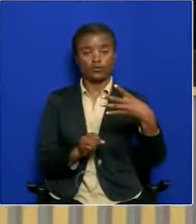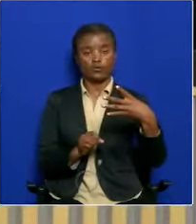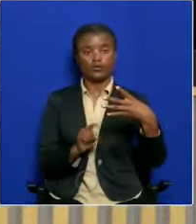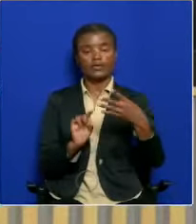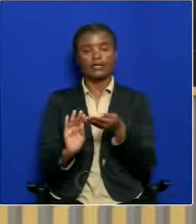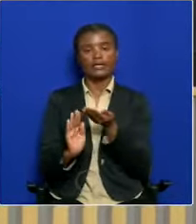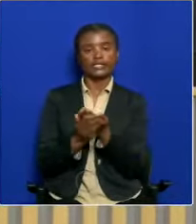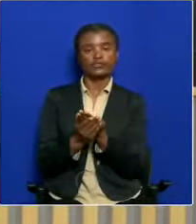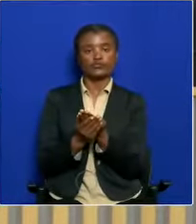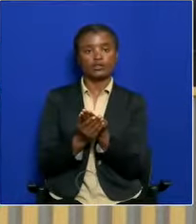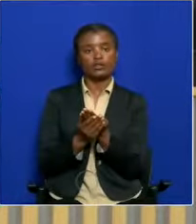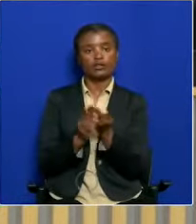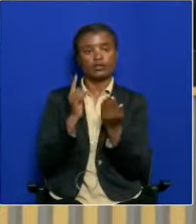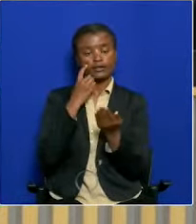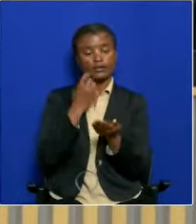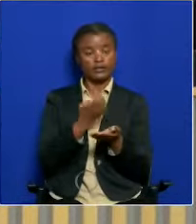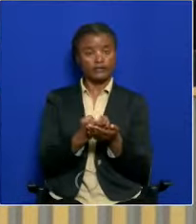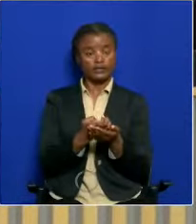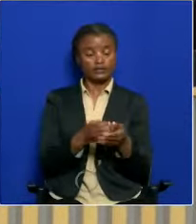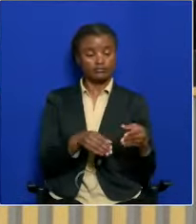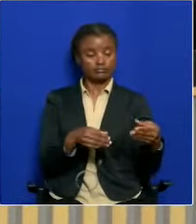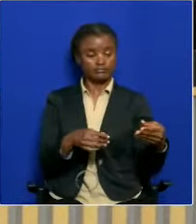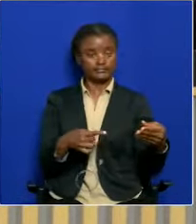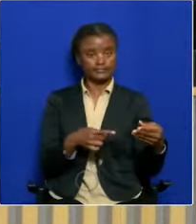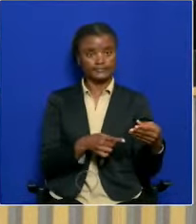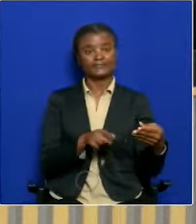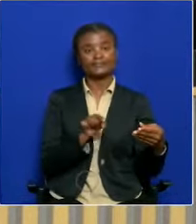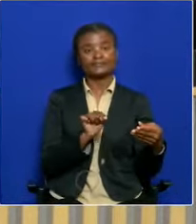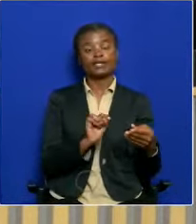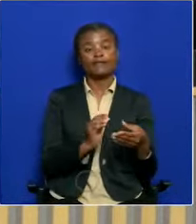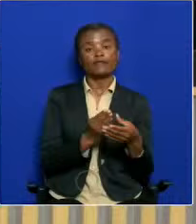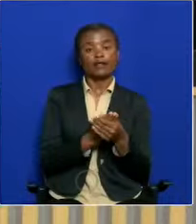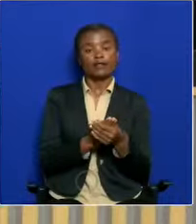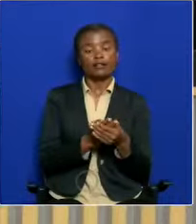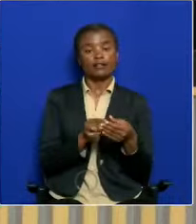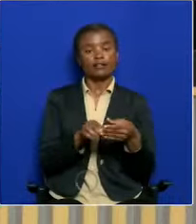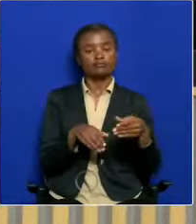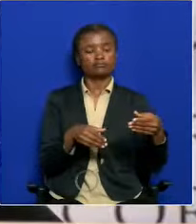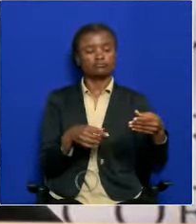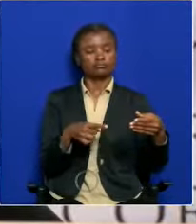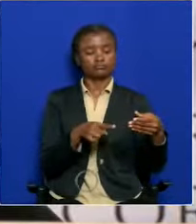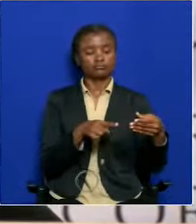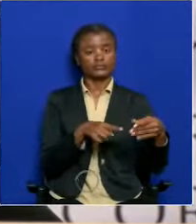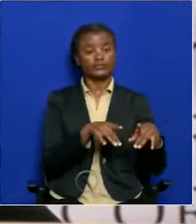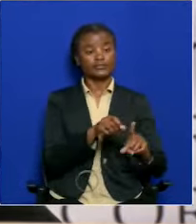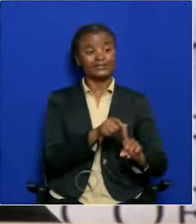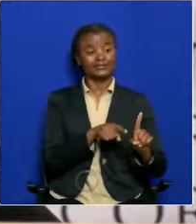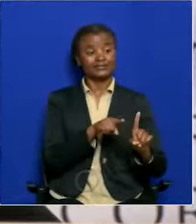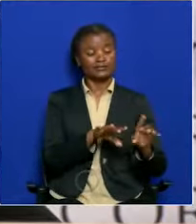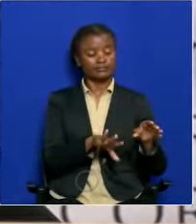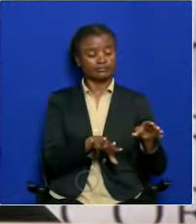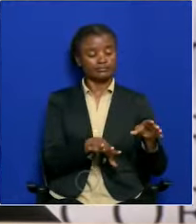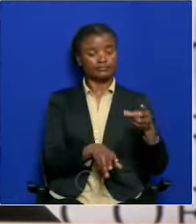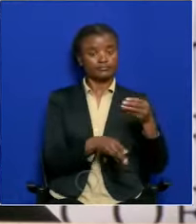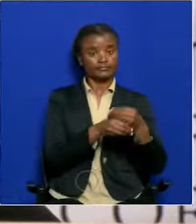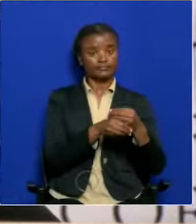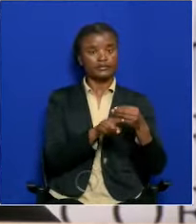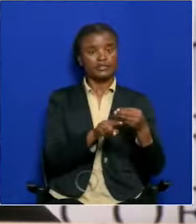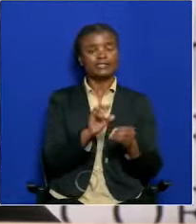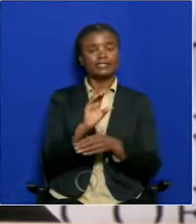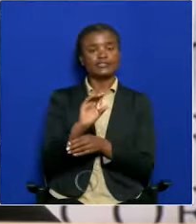And that file, Chair, contains additional exhibits CJC 89